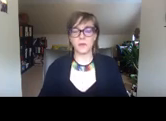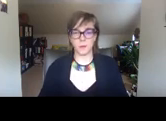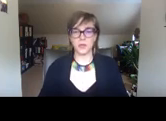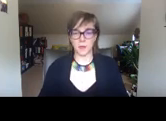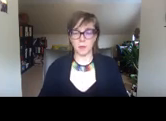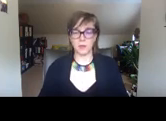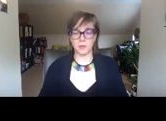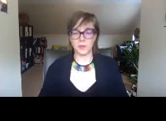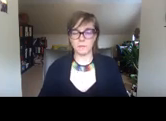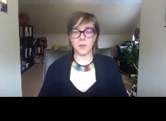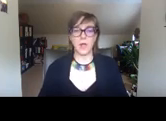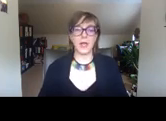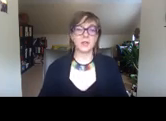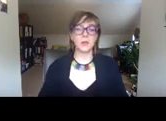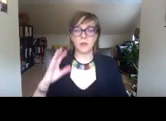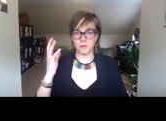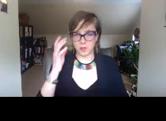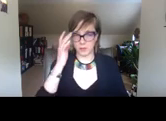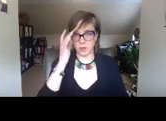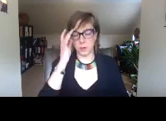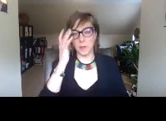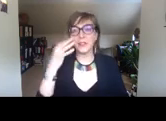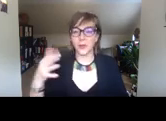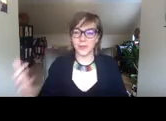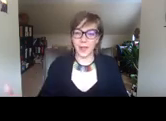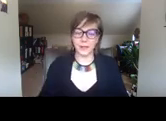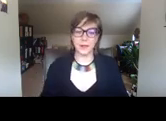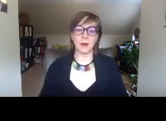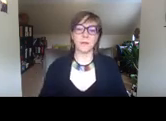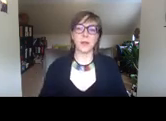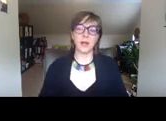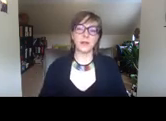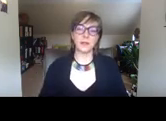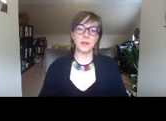bit of information about what they've seen. And so it's kind of based on that.